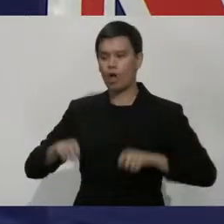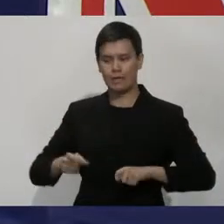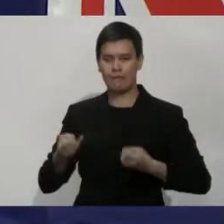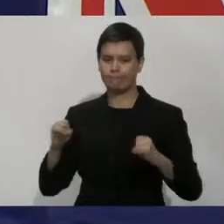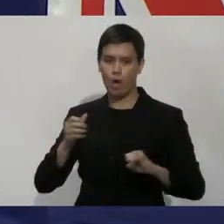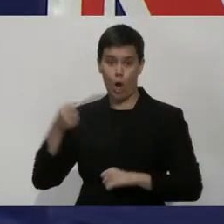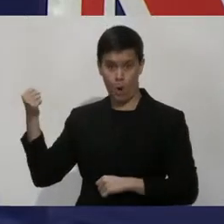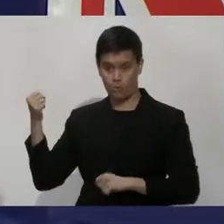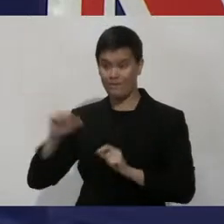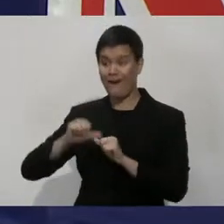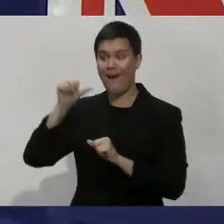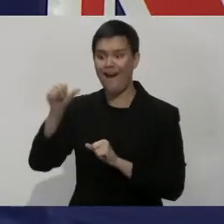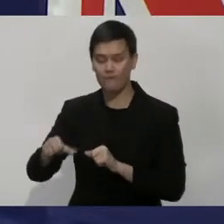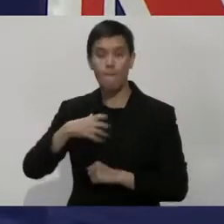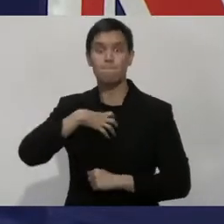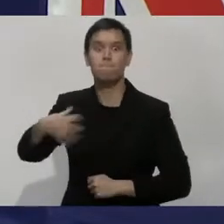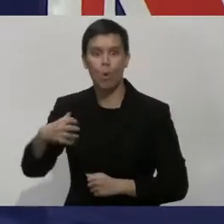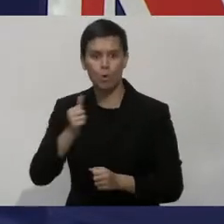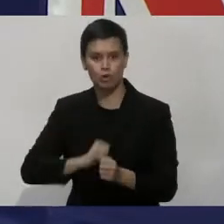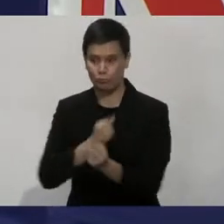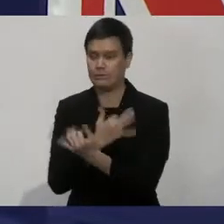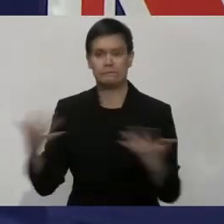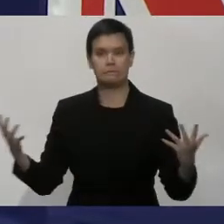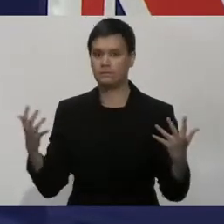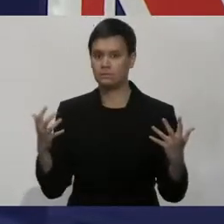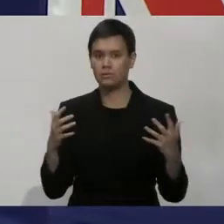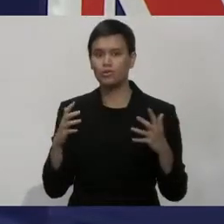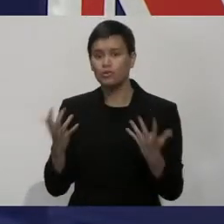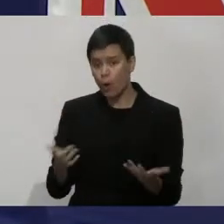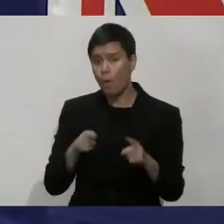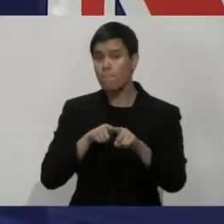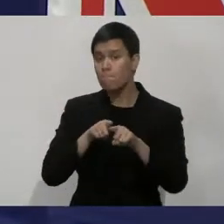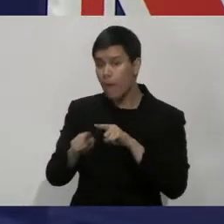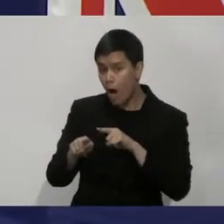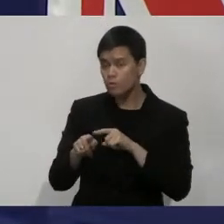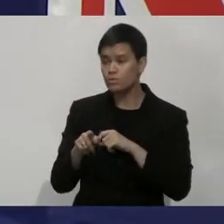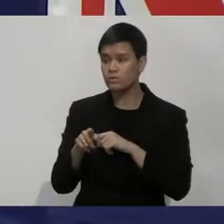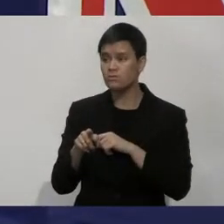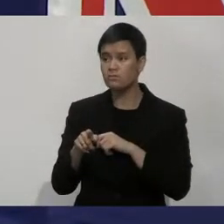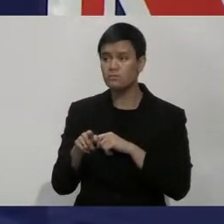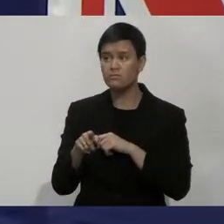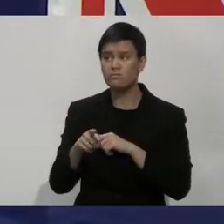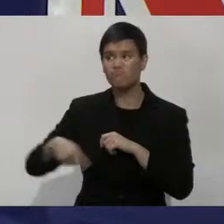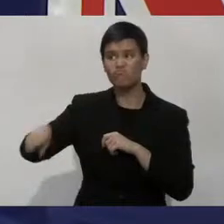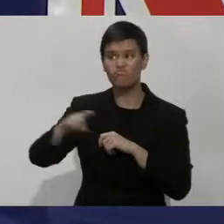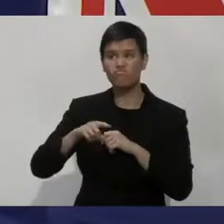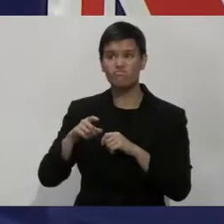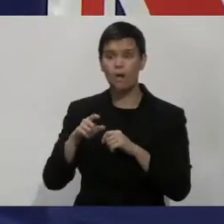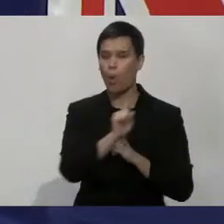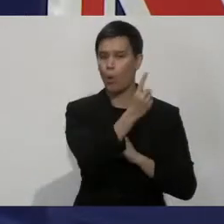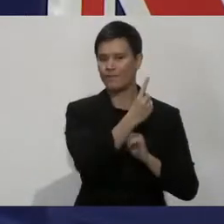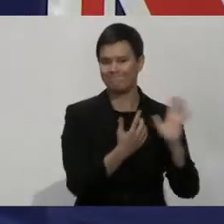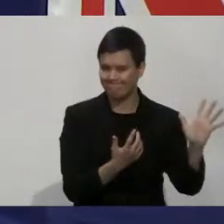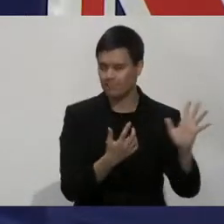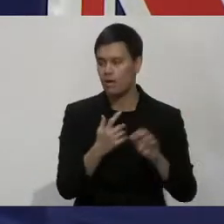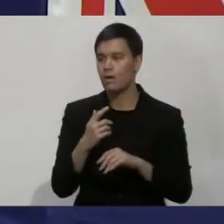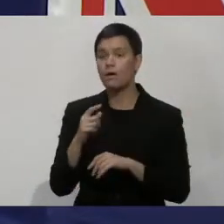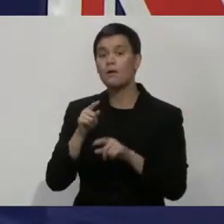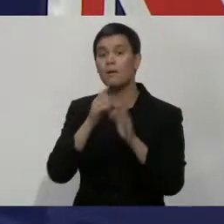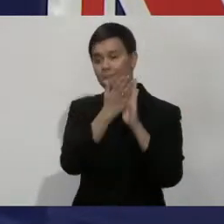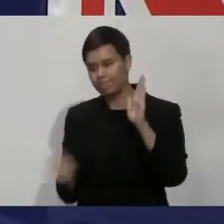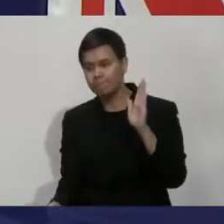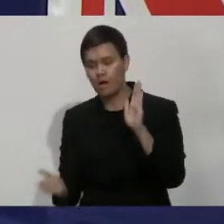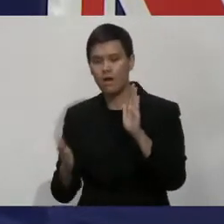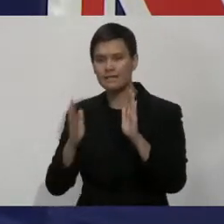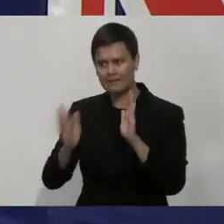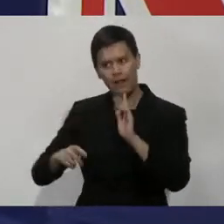July. So they were, and most of them that are still operating full planned care around the country are getting on top of that backlog as quickly as possible.